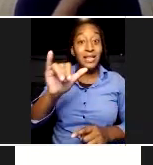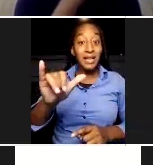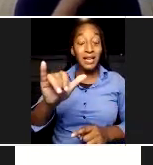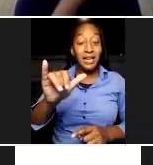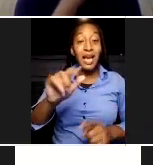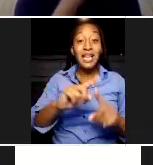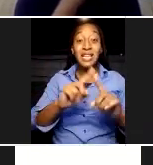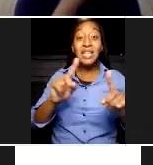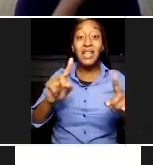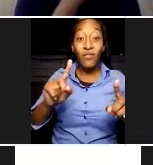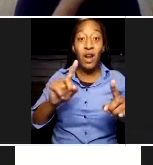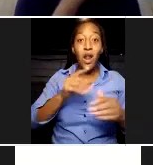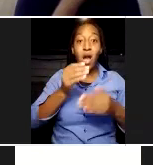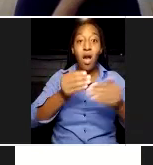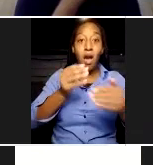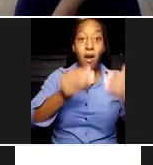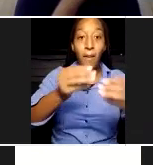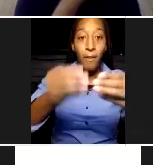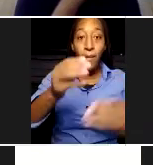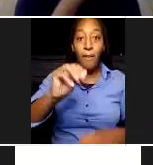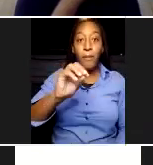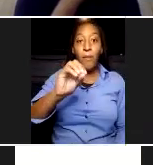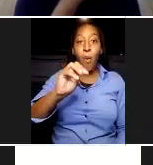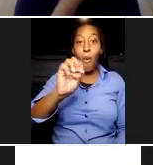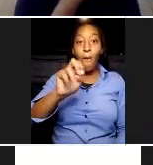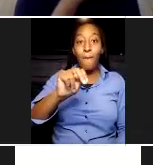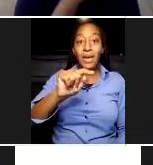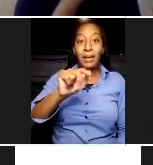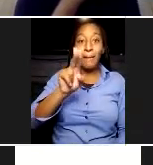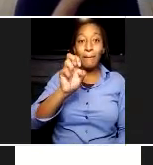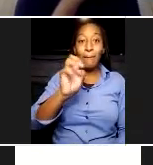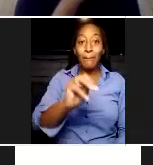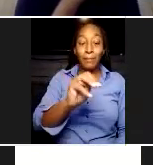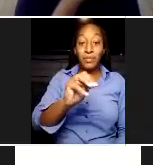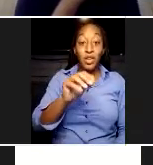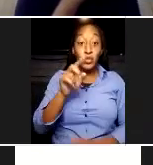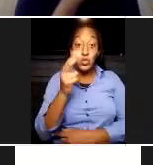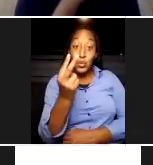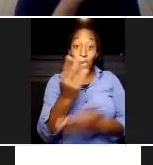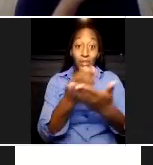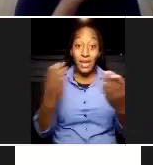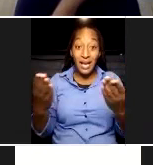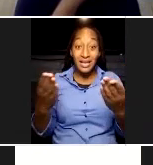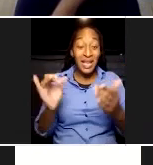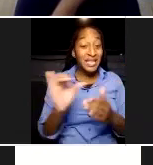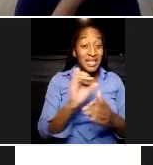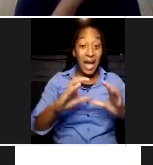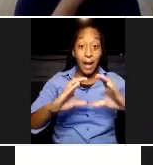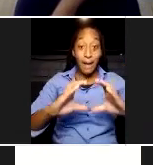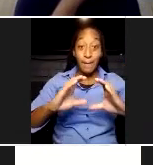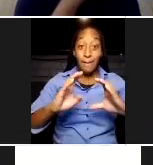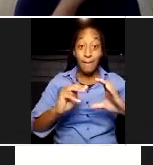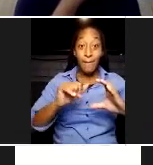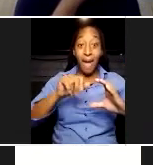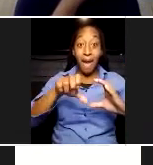matters. So two objects, same mass, moving with the same speed, but